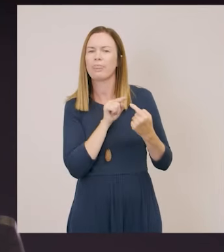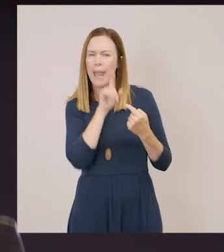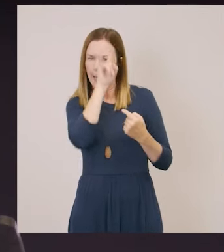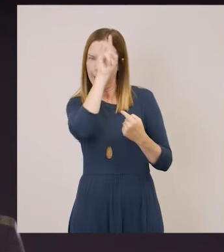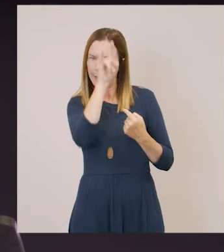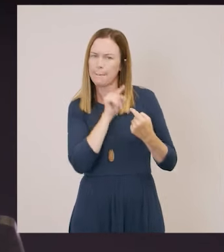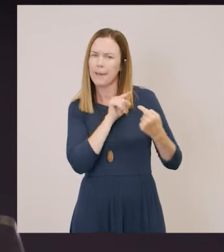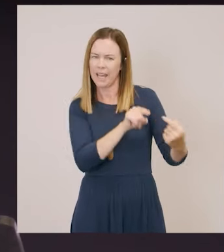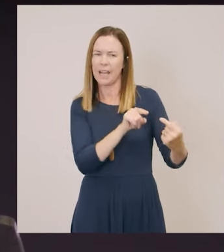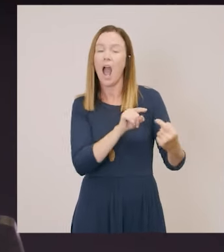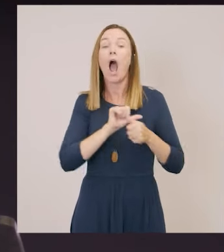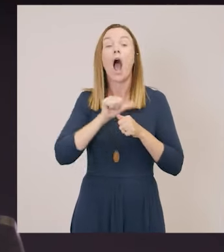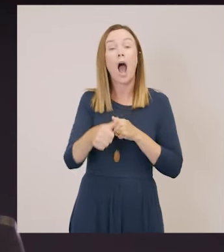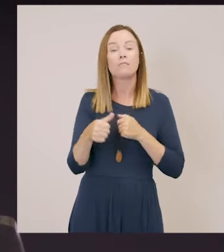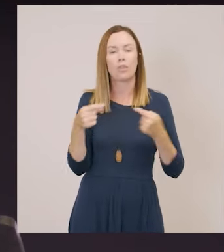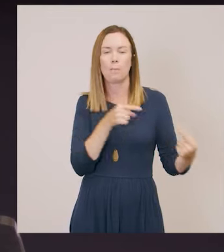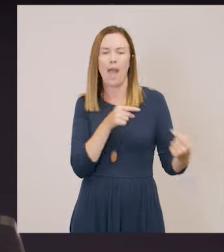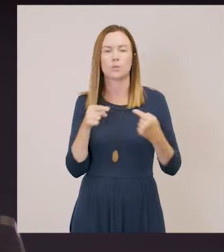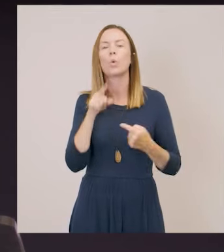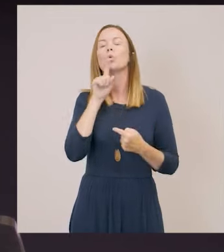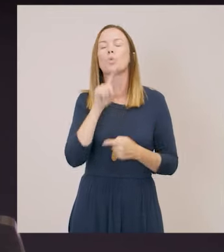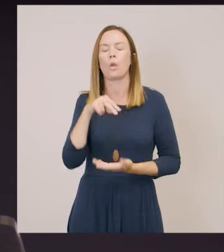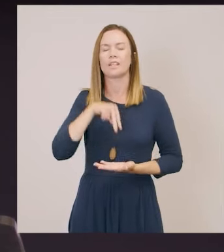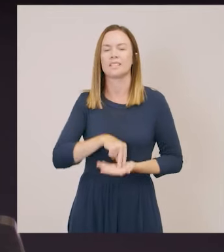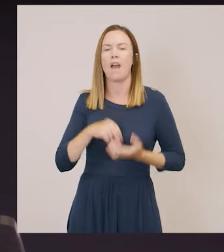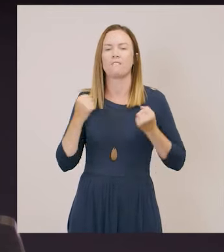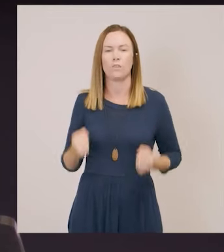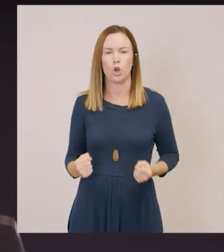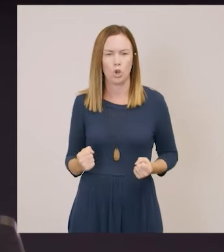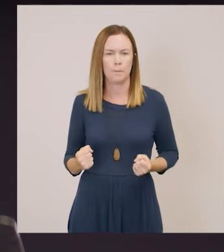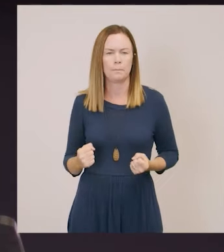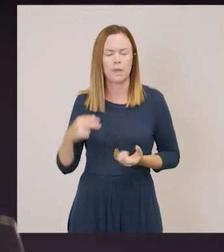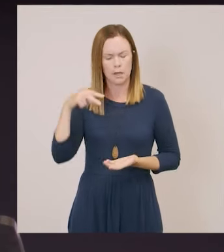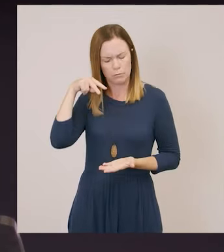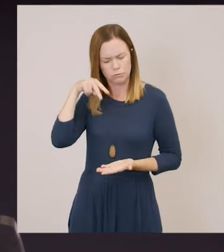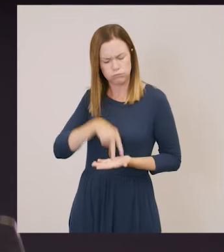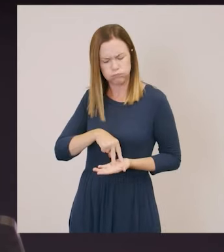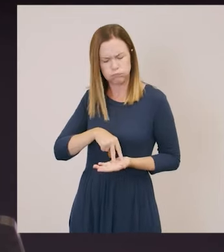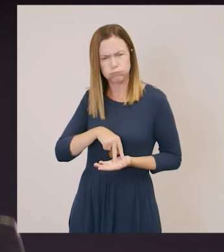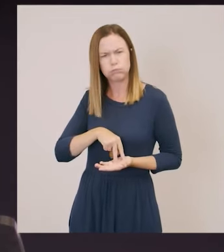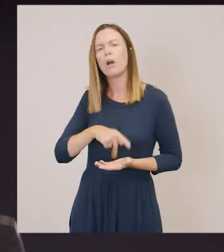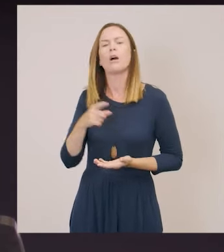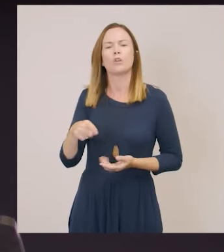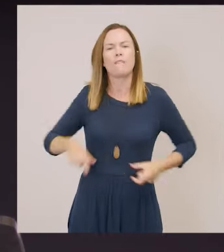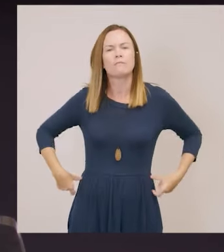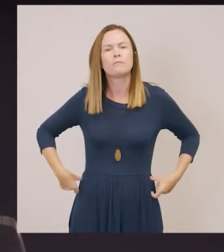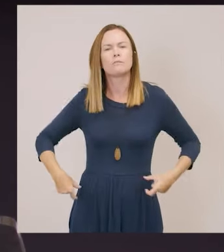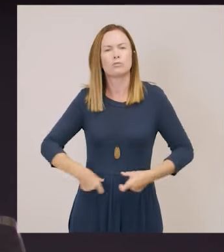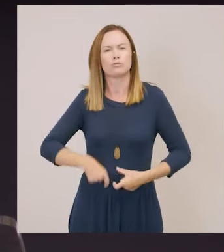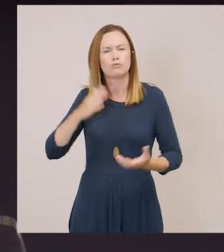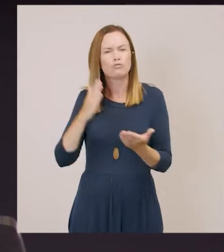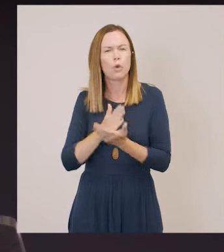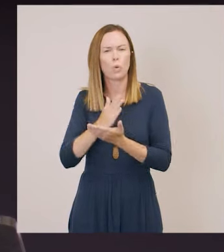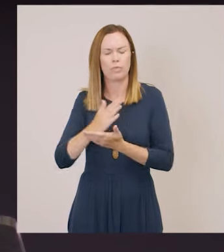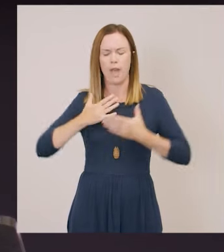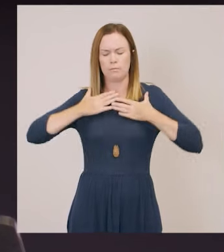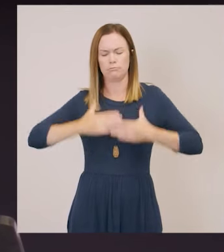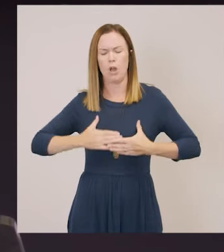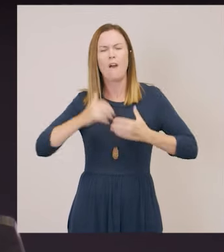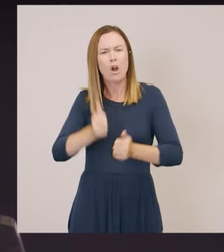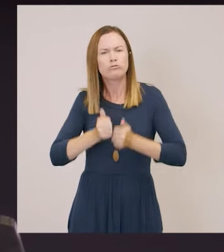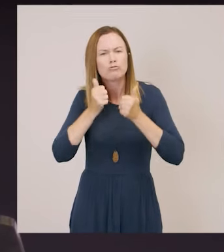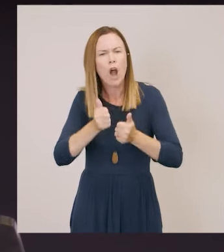Then after the battle, you'll be still standing firm. Stand your ground, putting on the belt of truth and the body armor of God's